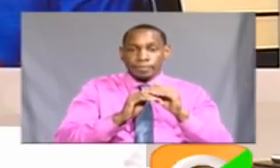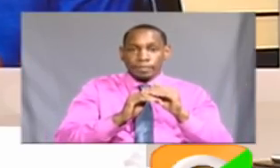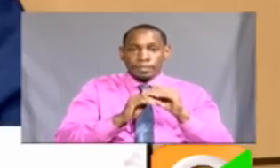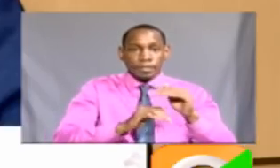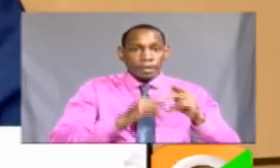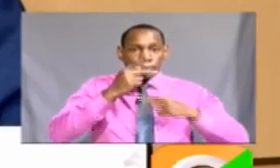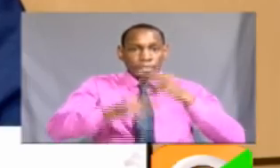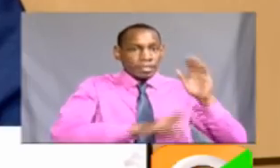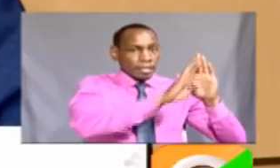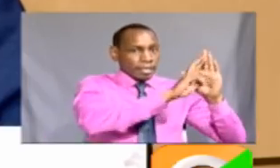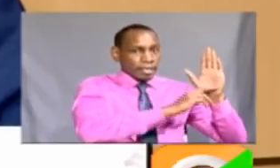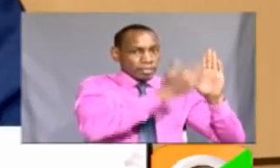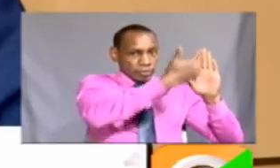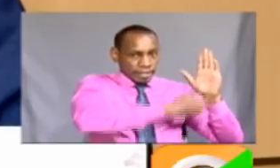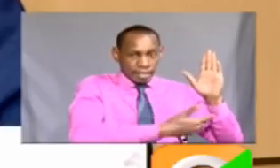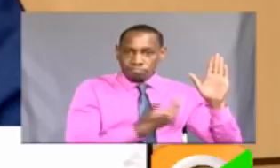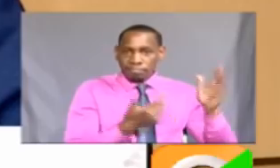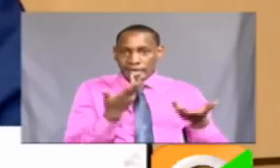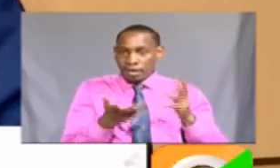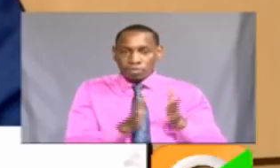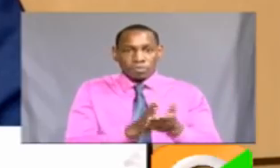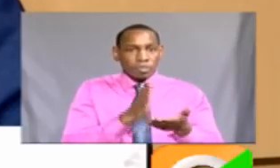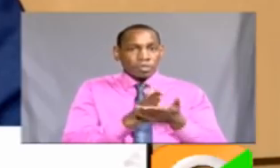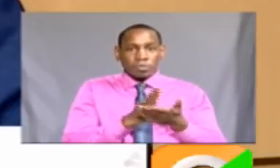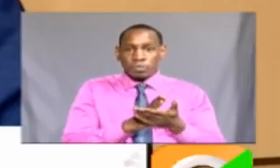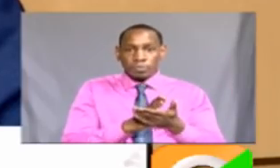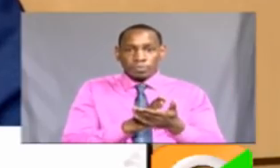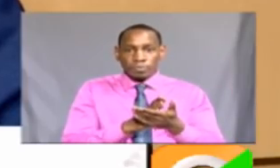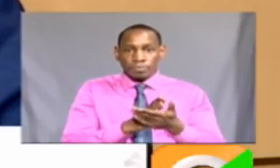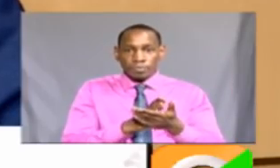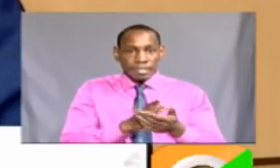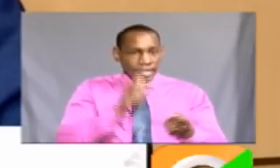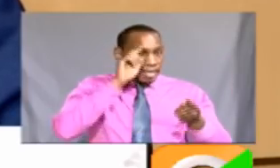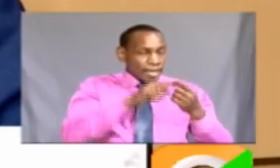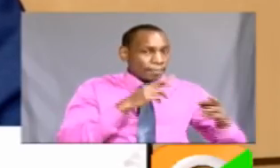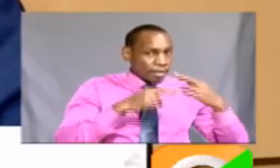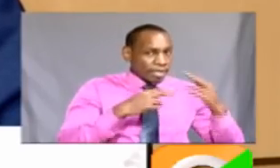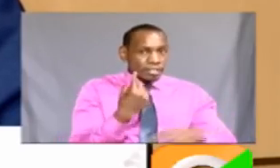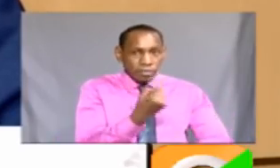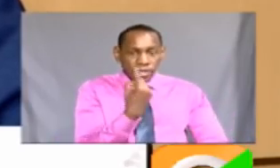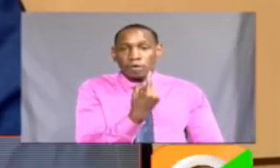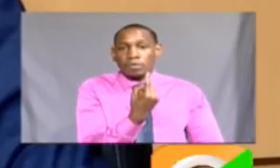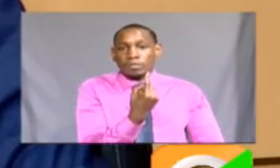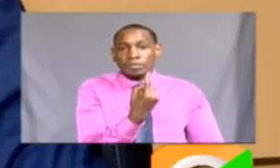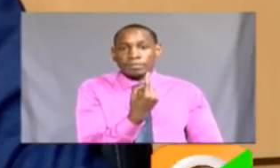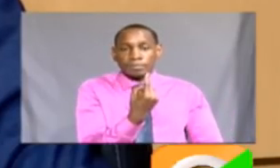set of protocols. They seem to be very, very stringent on restaurants and